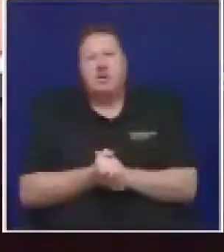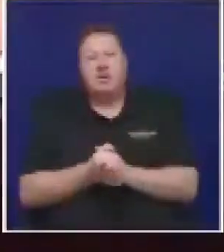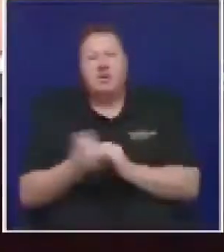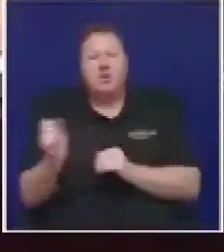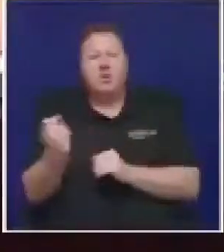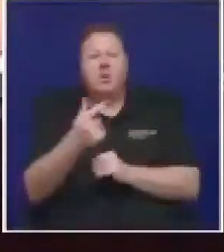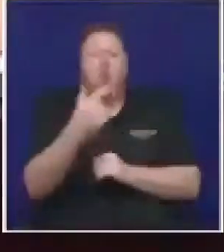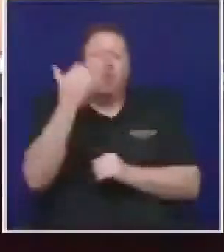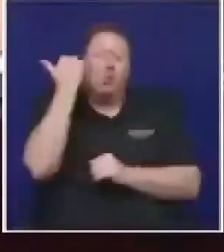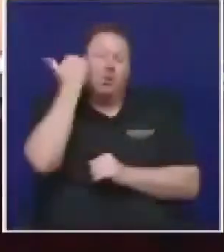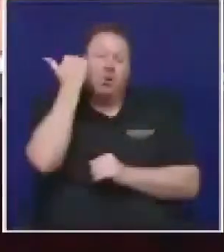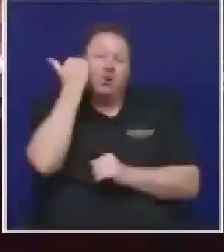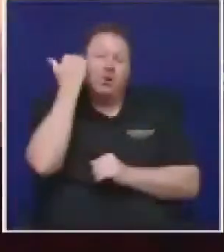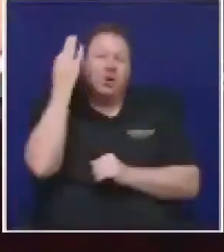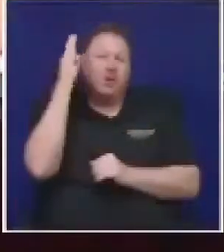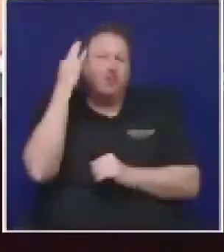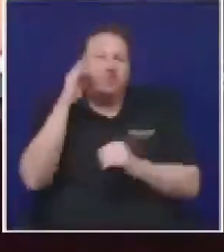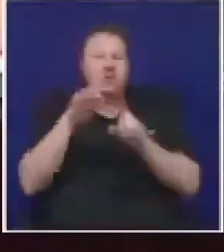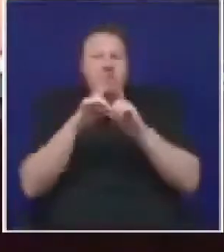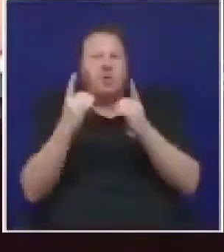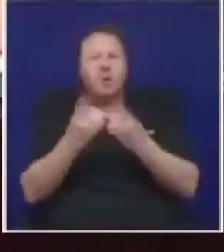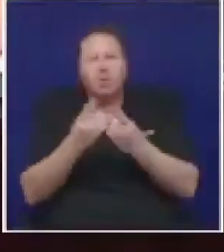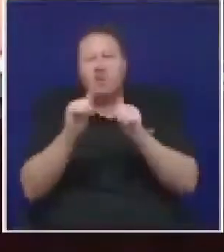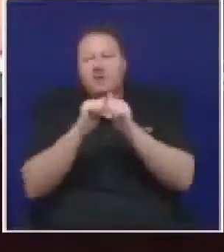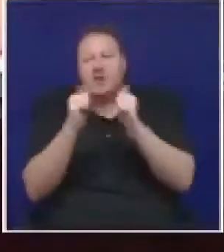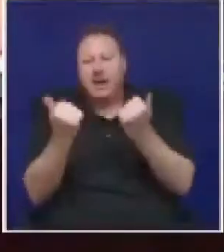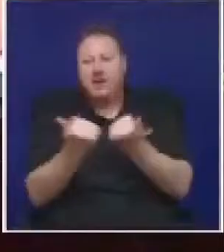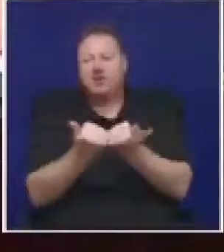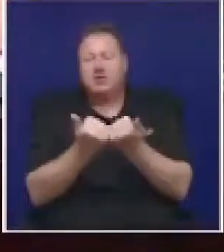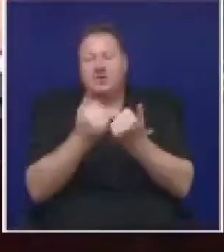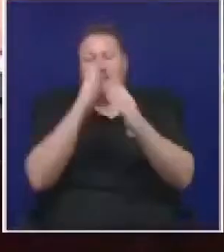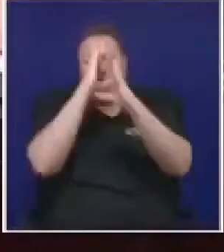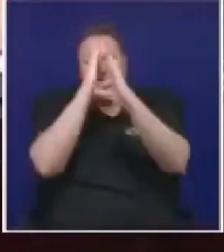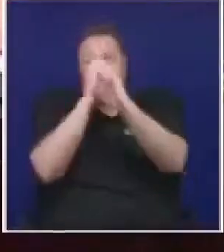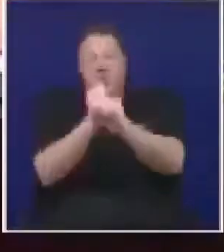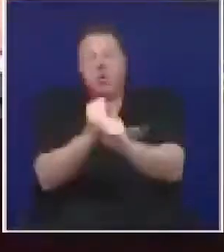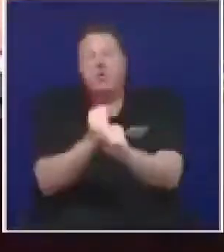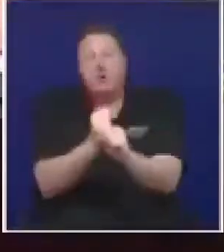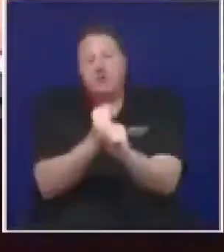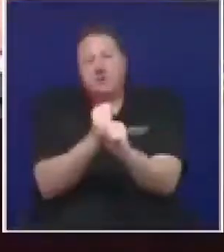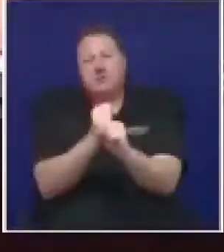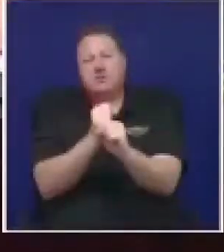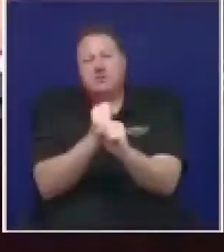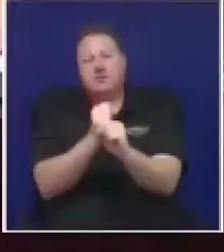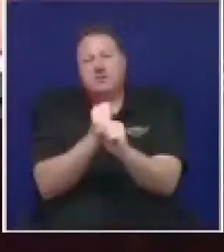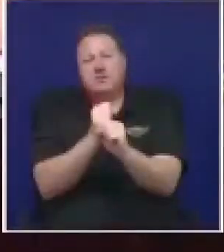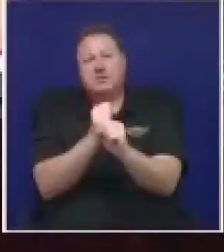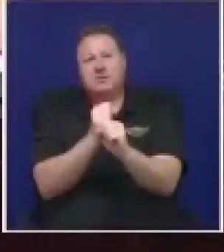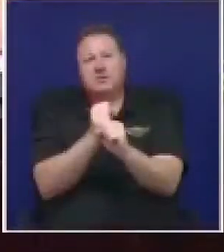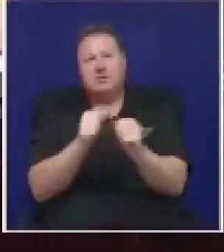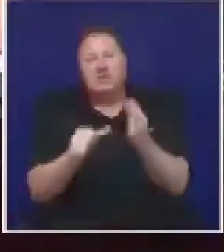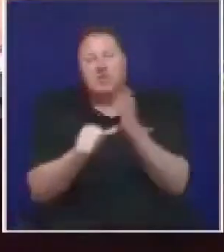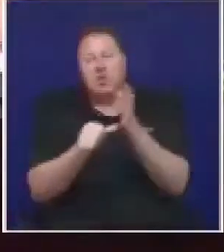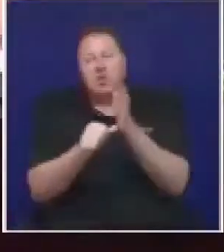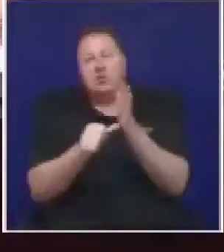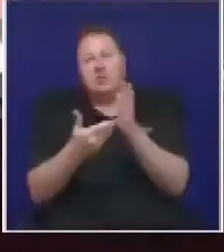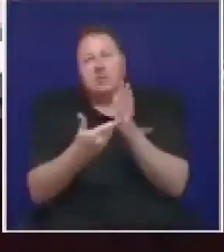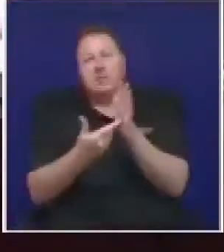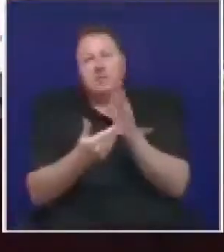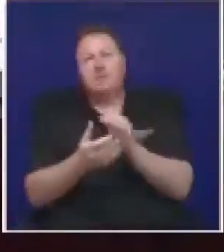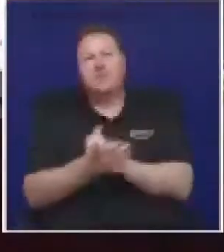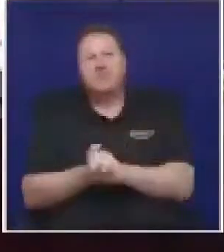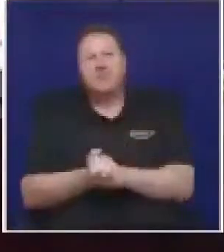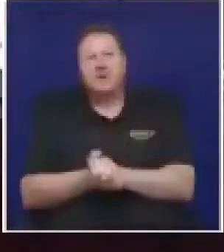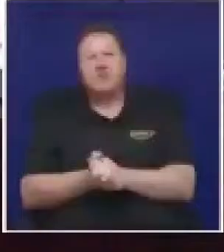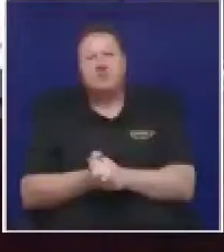government departments, agencies are focused on this priority. So we